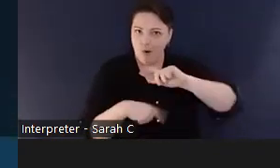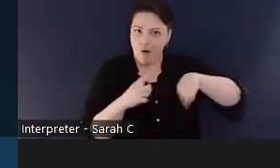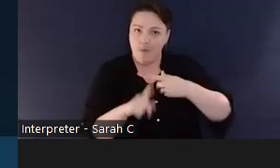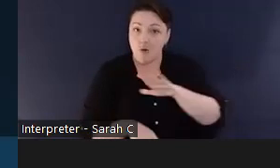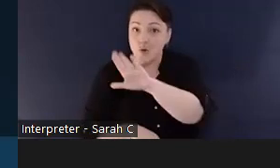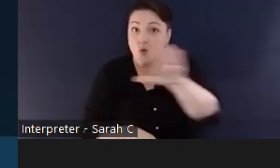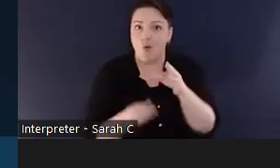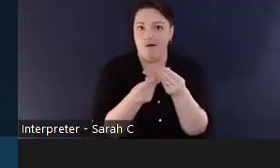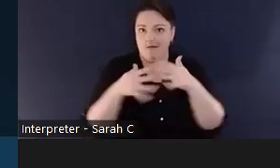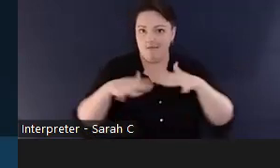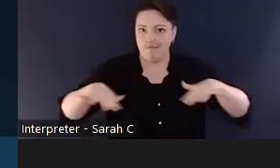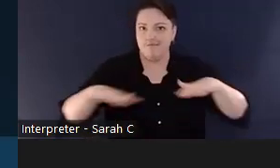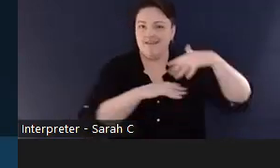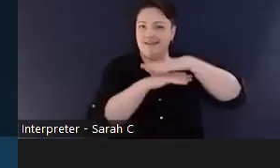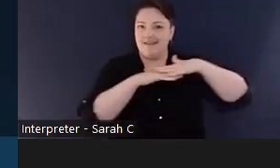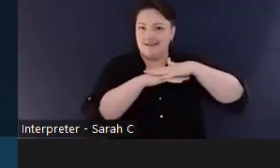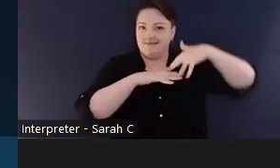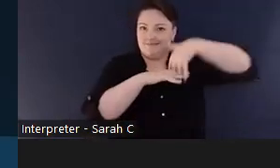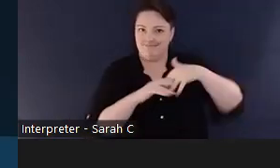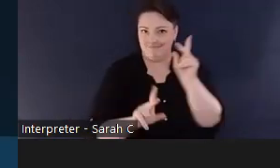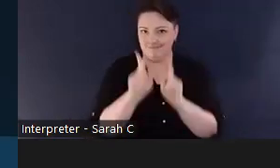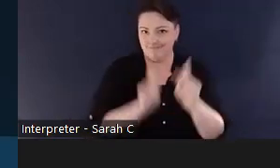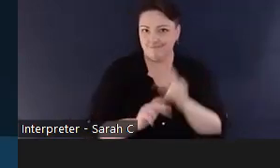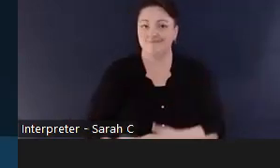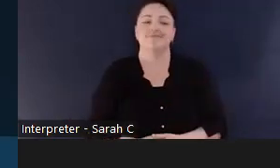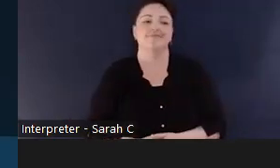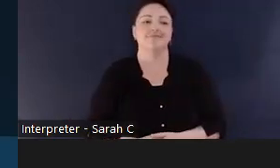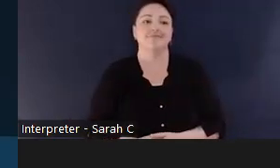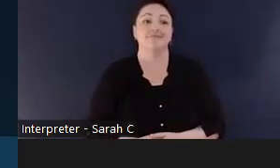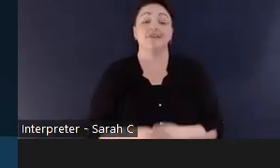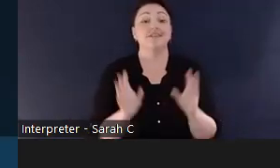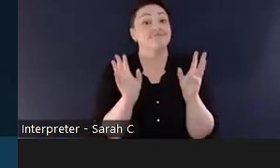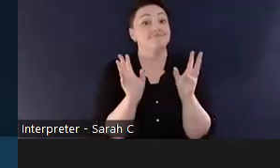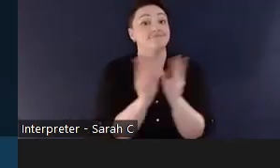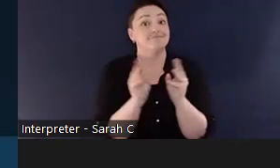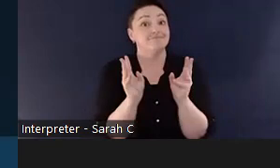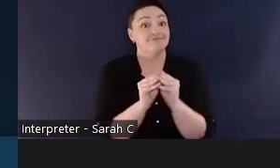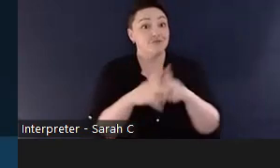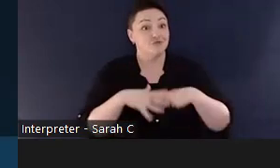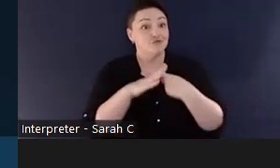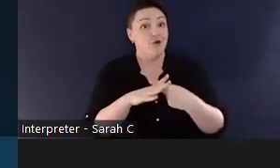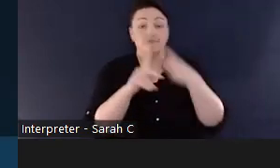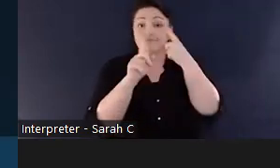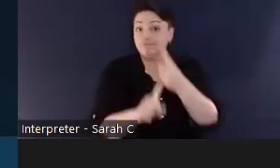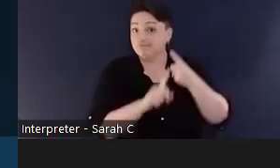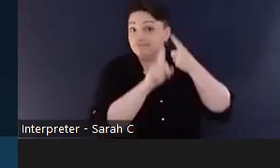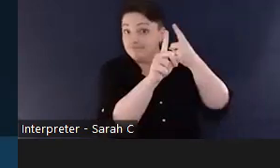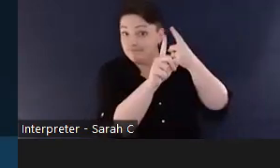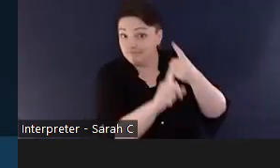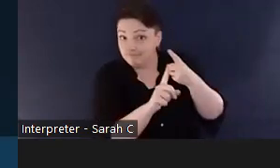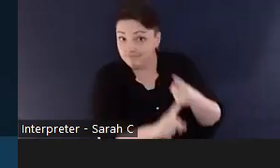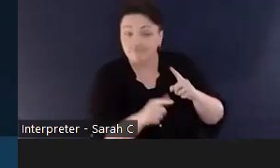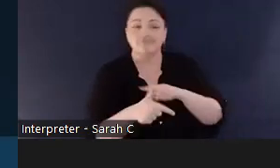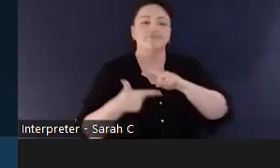This information session will start with the anticipated session outcomes, the call for applications